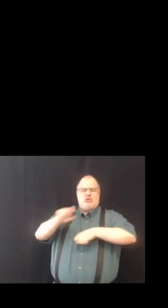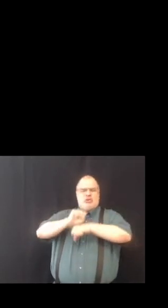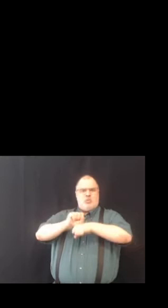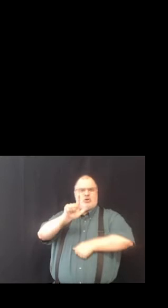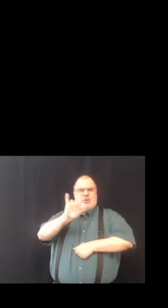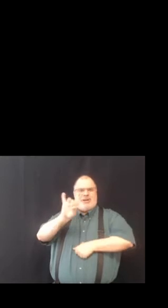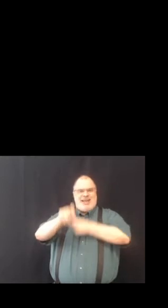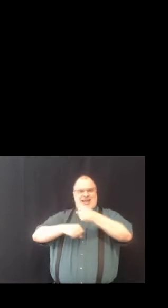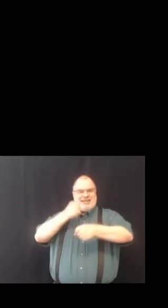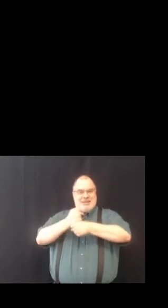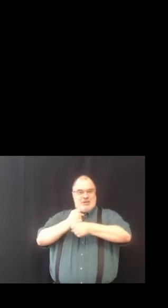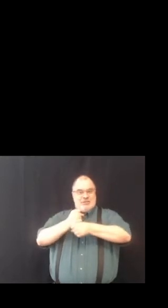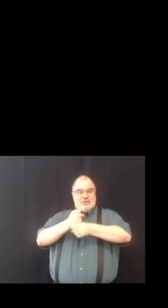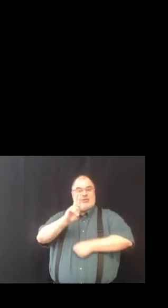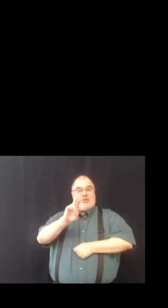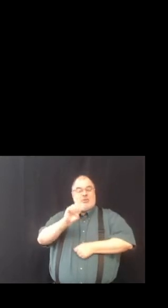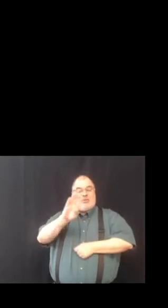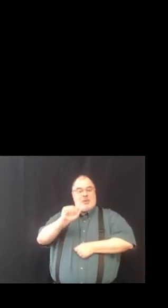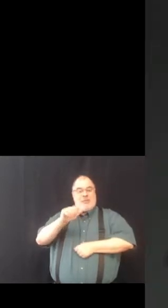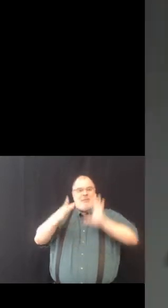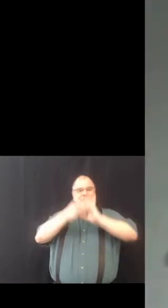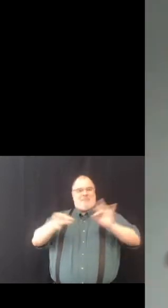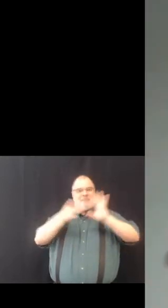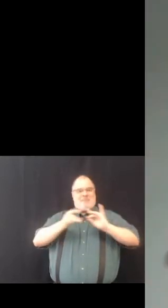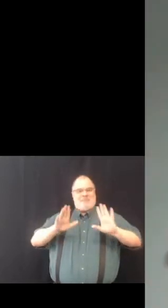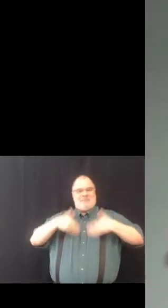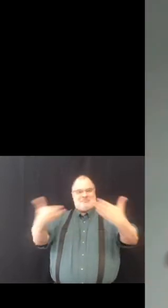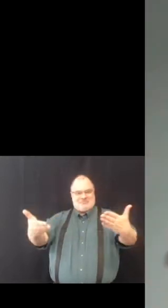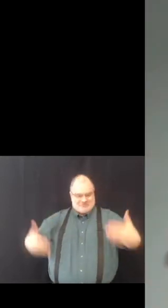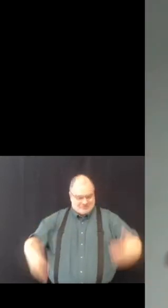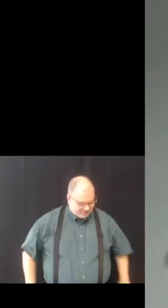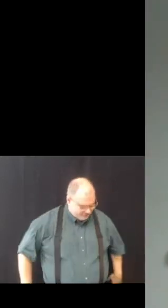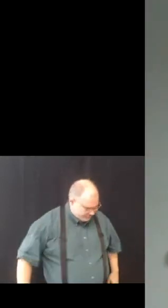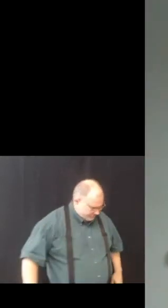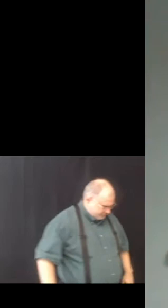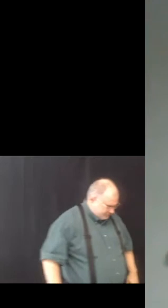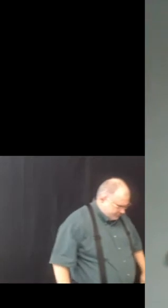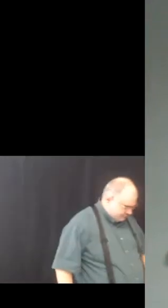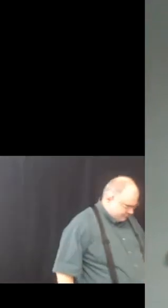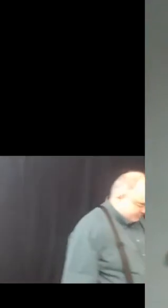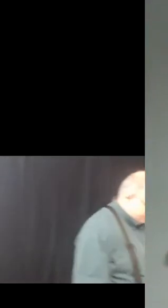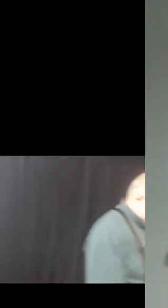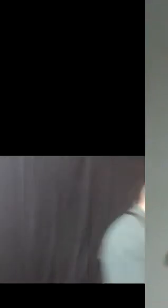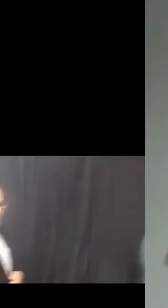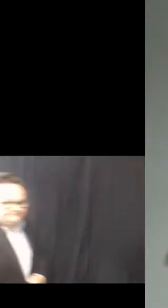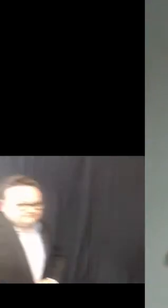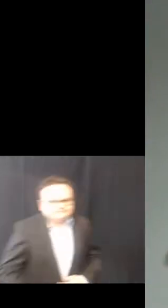joins us to share her job story. My name is Rebecca Potvin. I was born in Massachusetts and